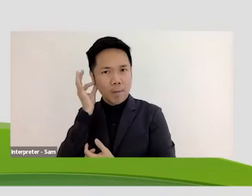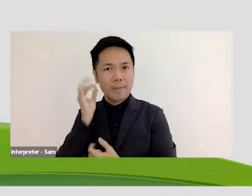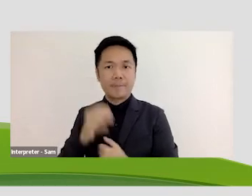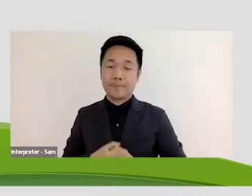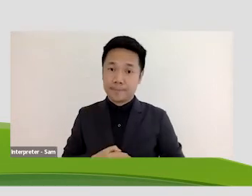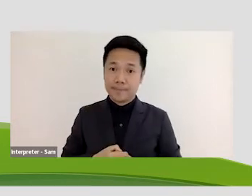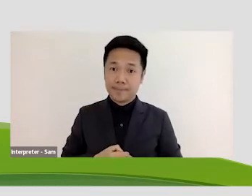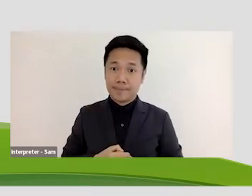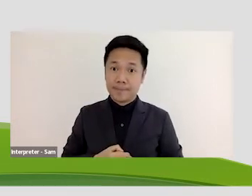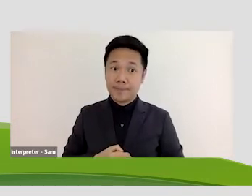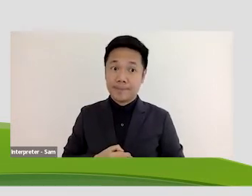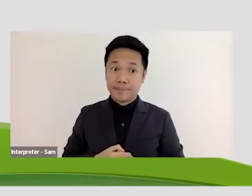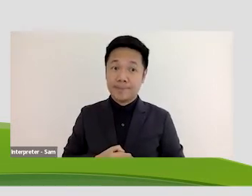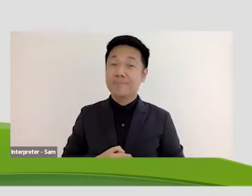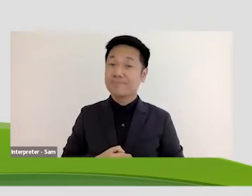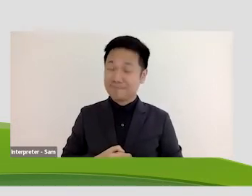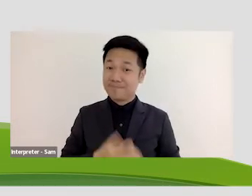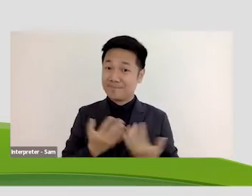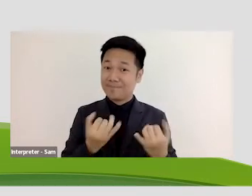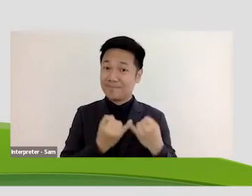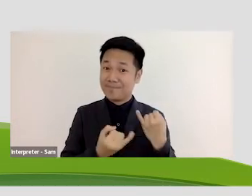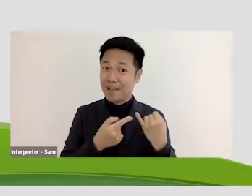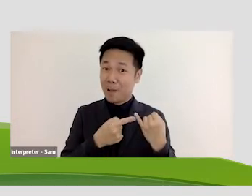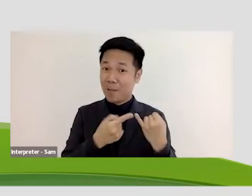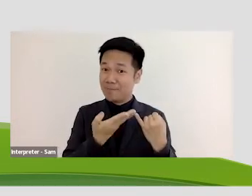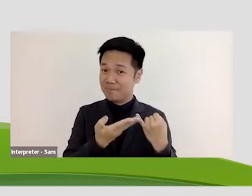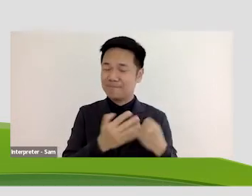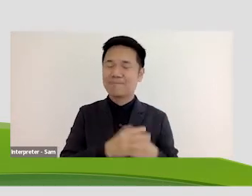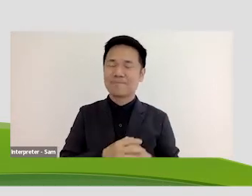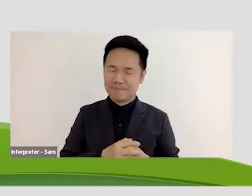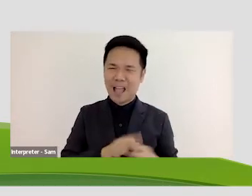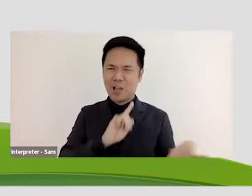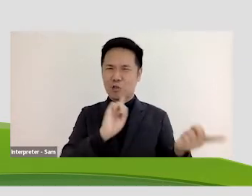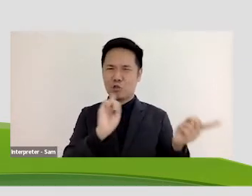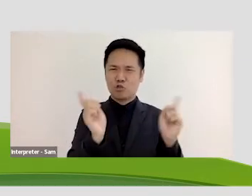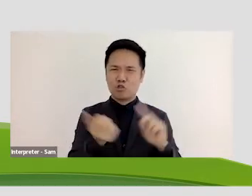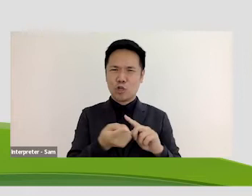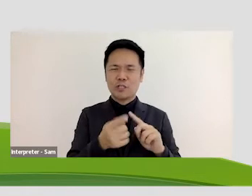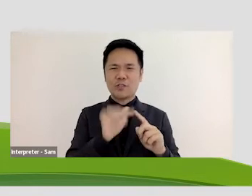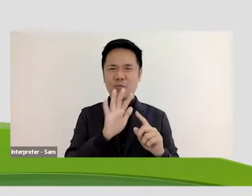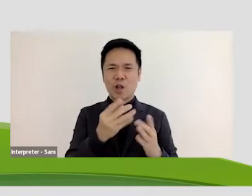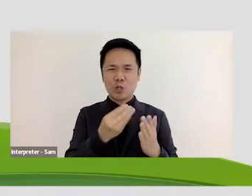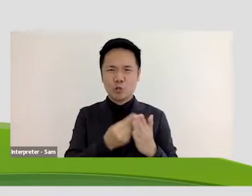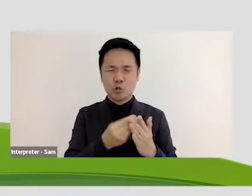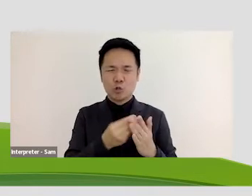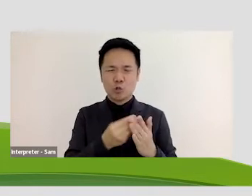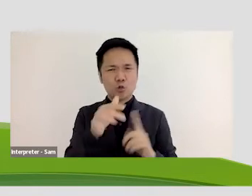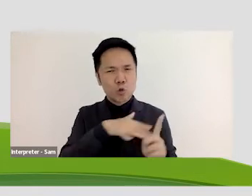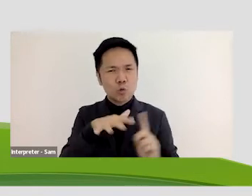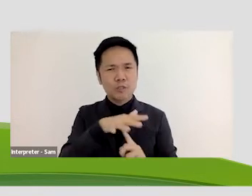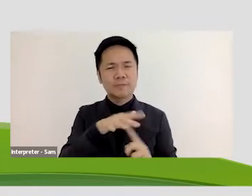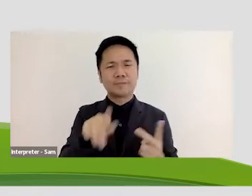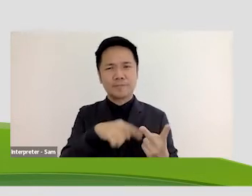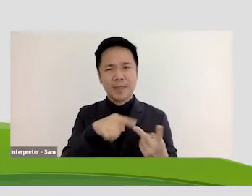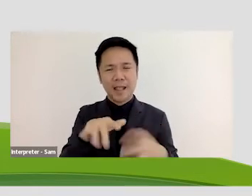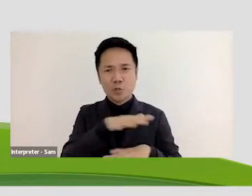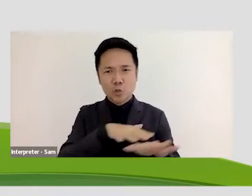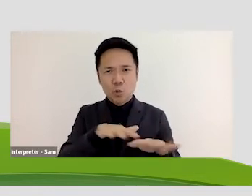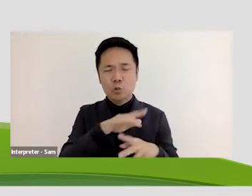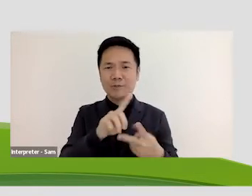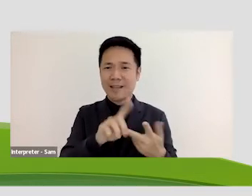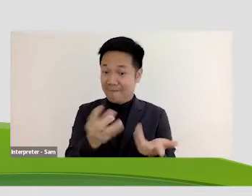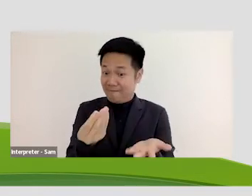this session is focused on transform social, economic, and financial systems to